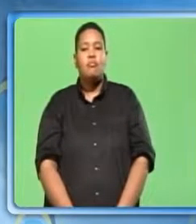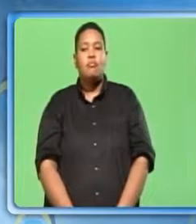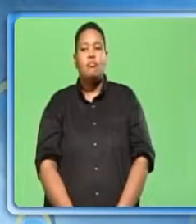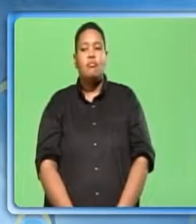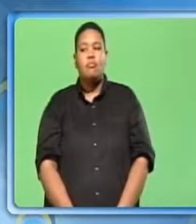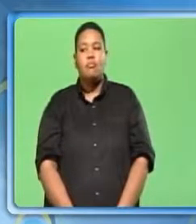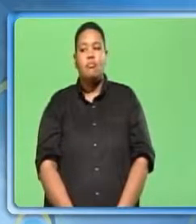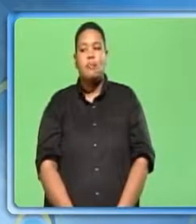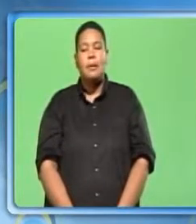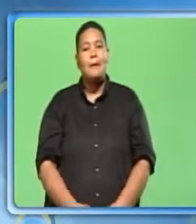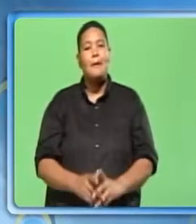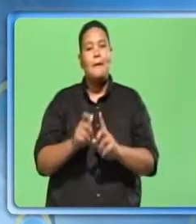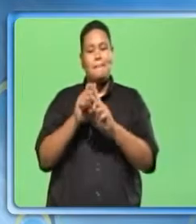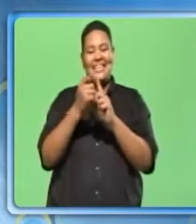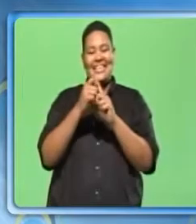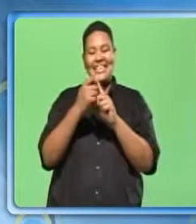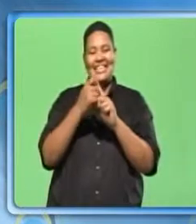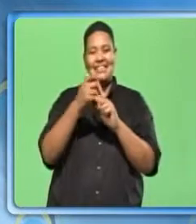Peas and beans.